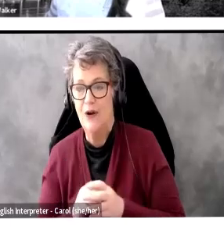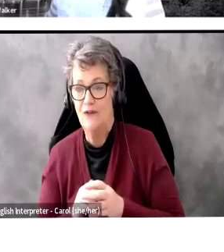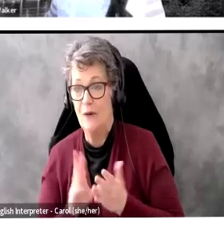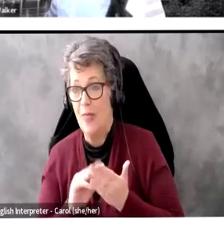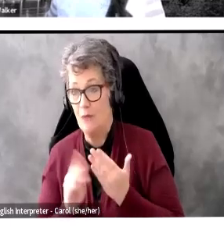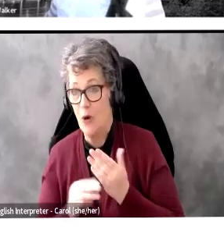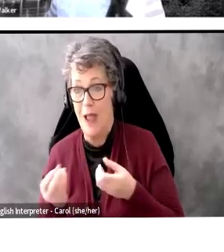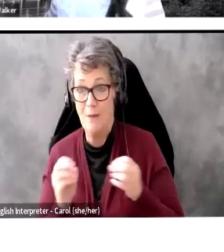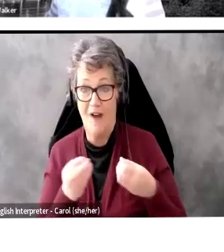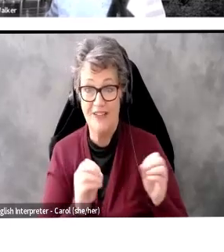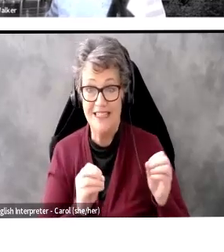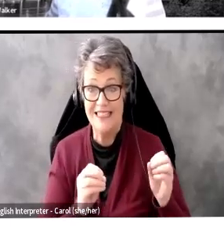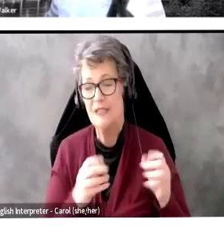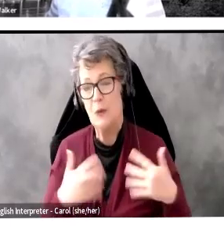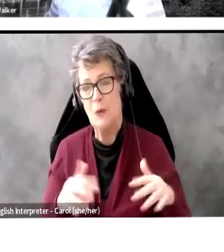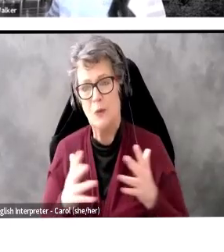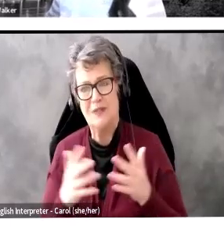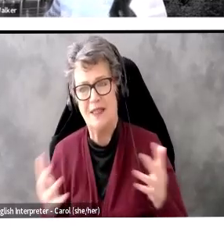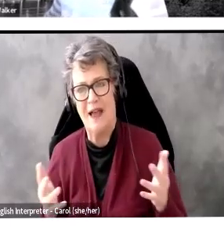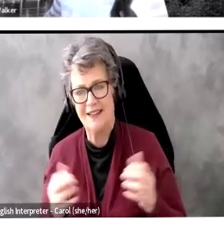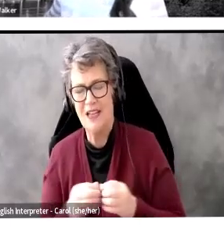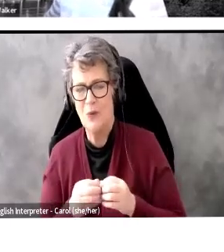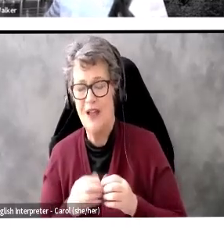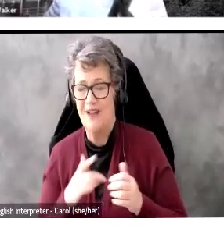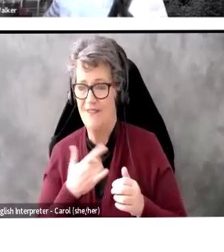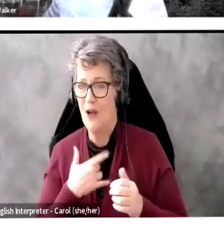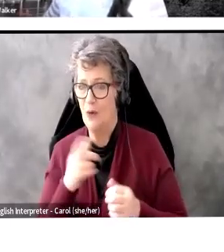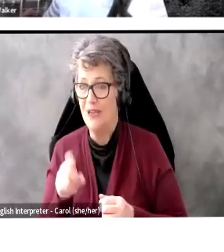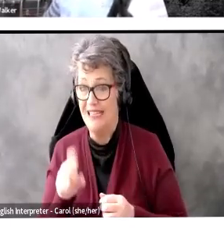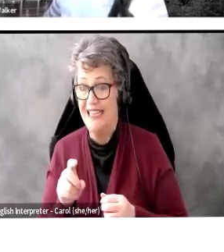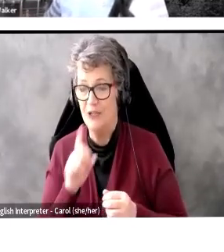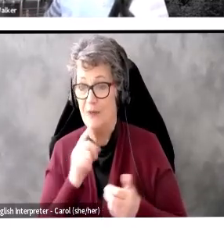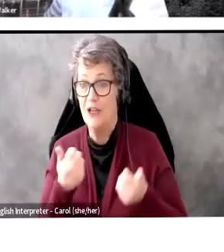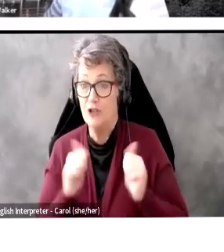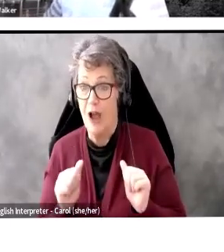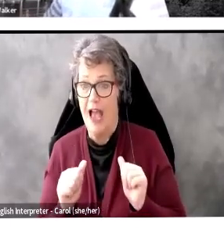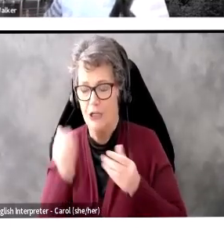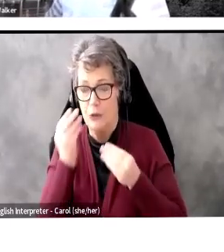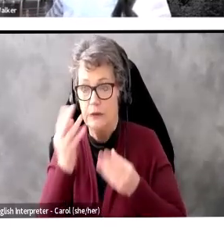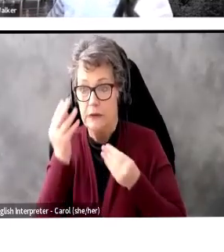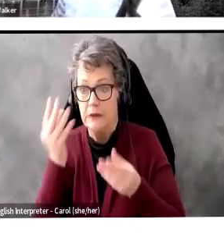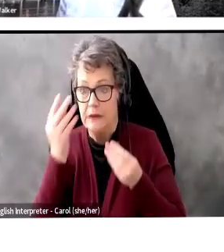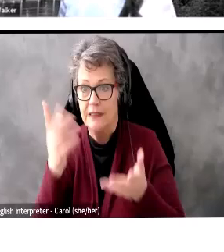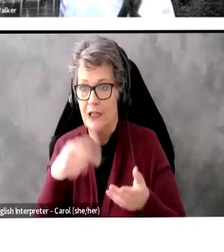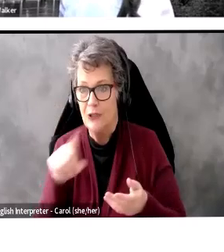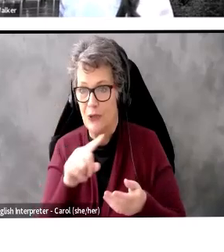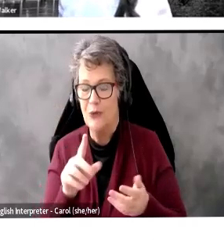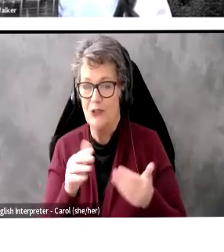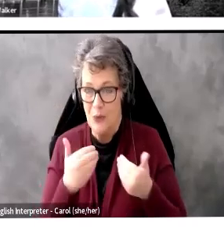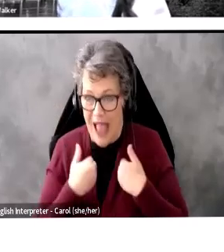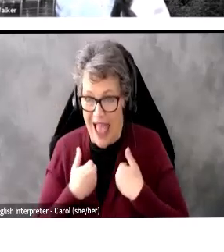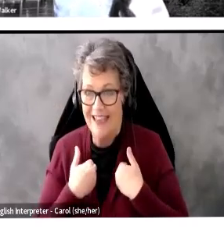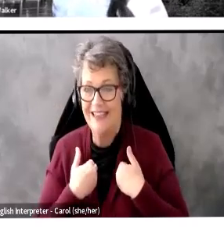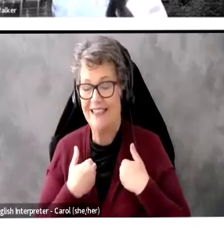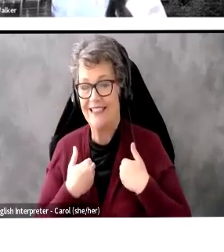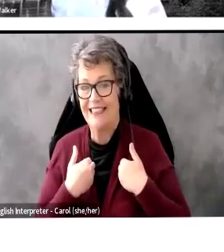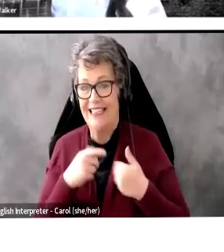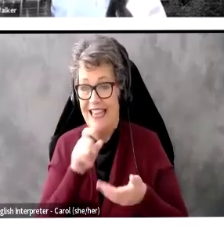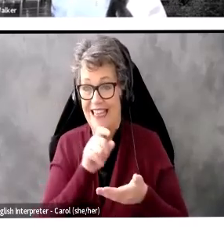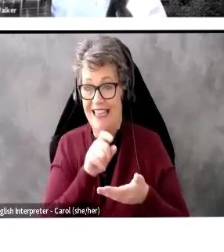program offices. And we just felt the need to be able to at least try and communicate that information out to you so you had it up in